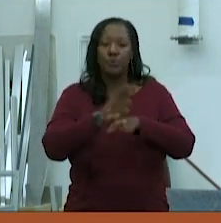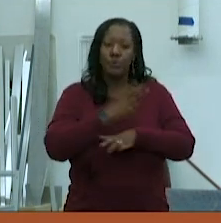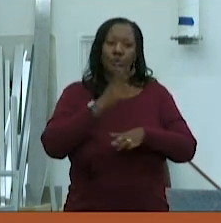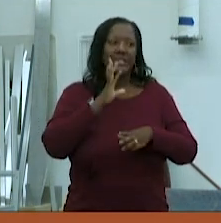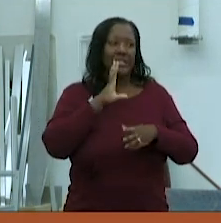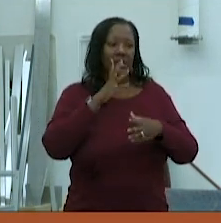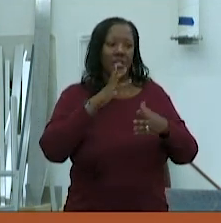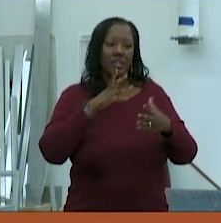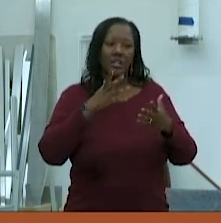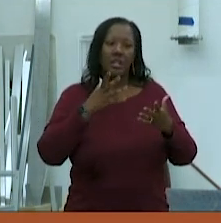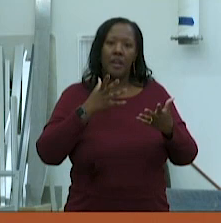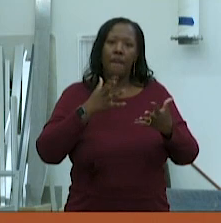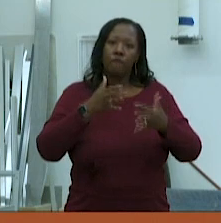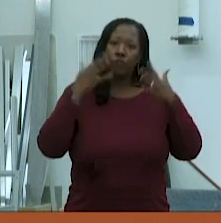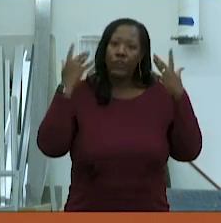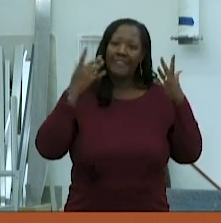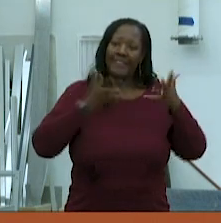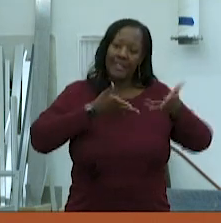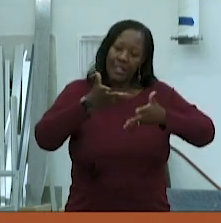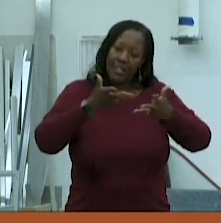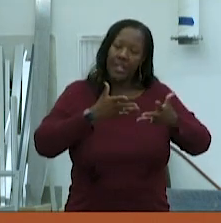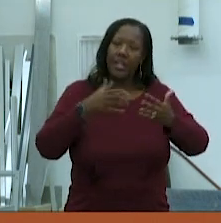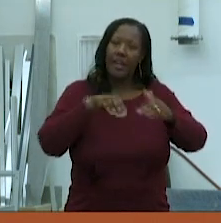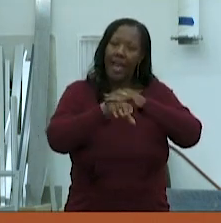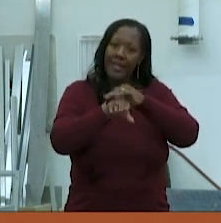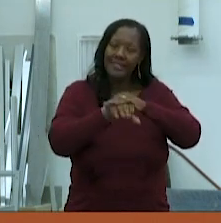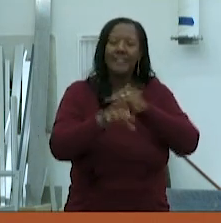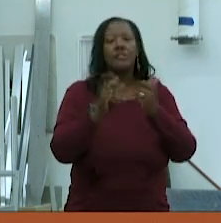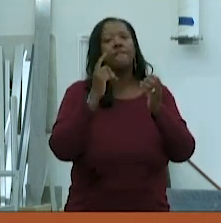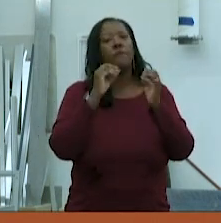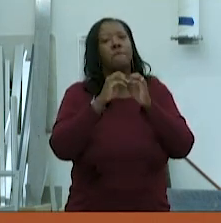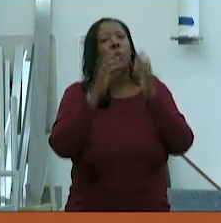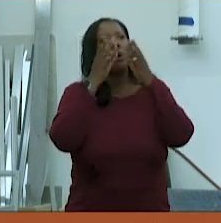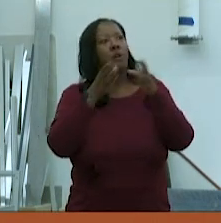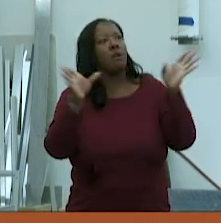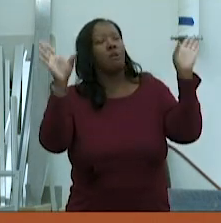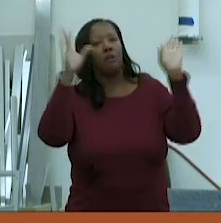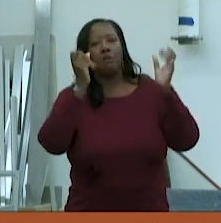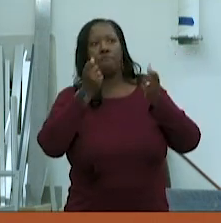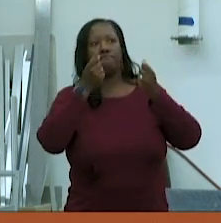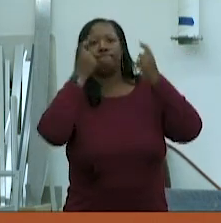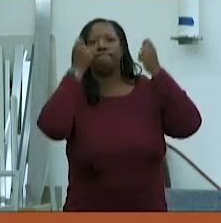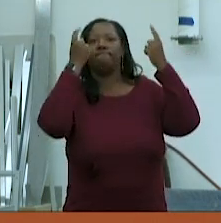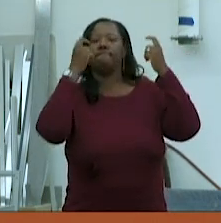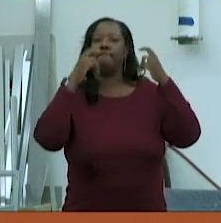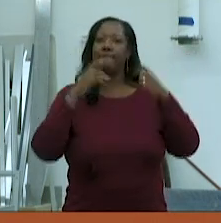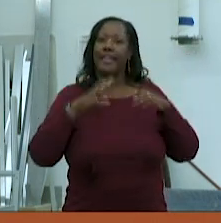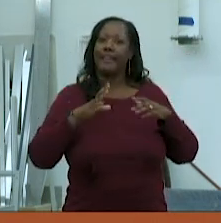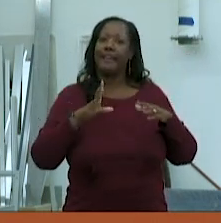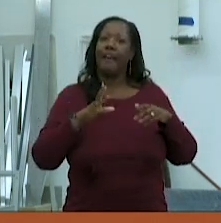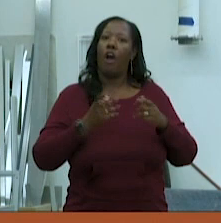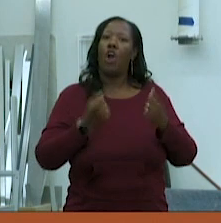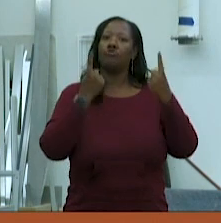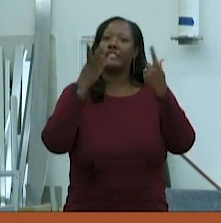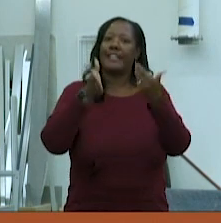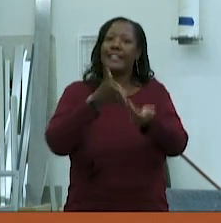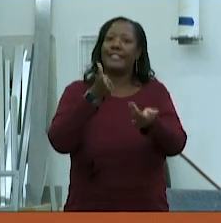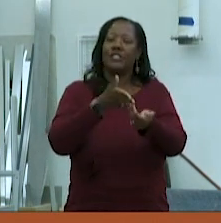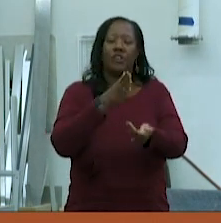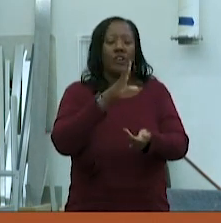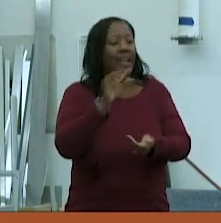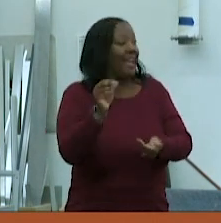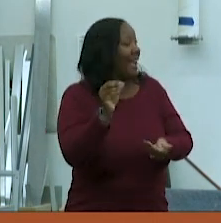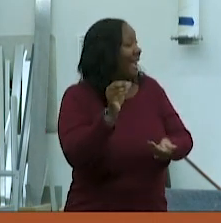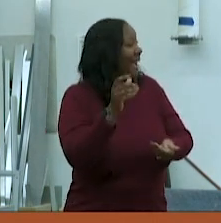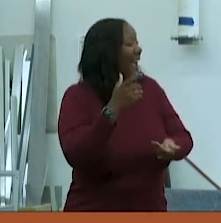encourage deeper exploration. They're easier for a much broader audience to understand, to play with. And then lastly, just fewer complex components